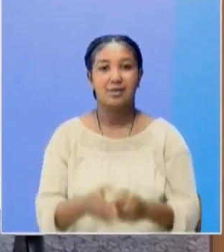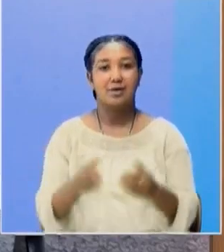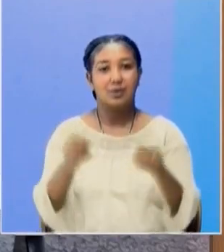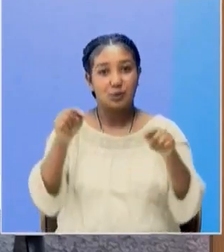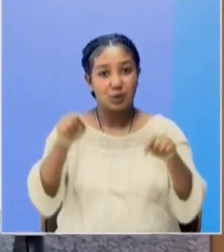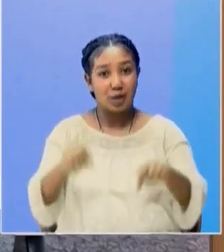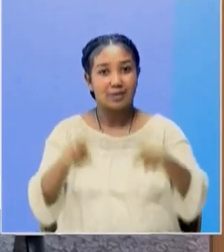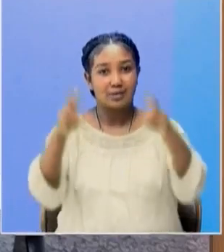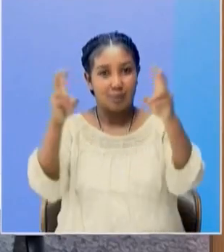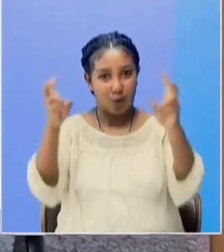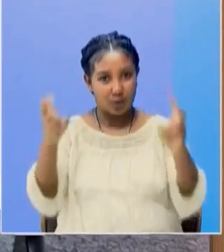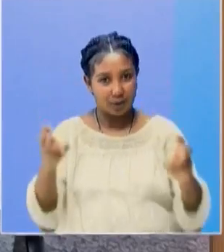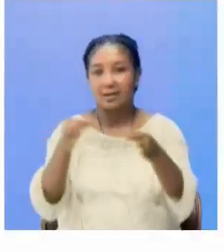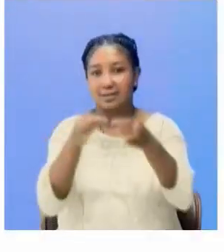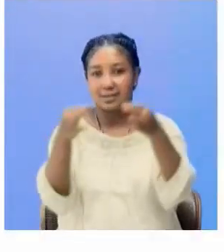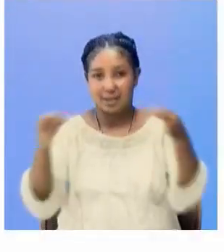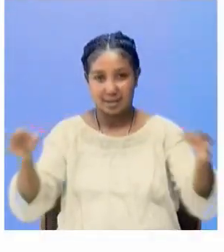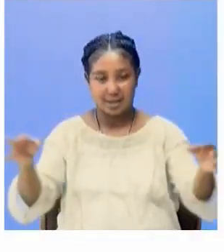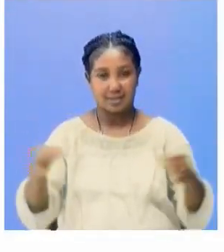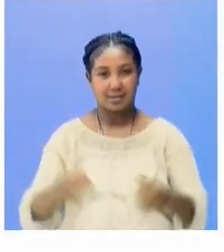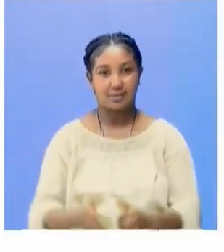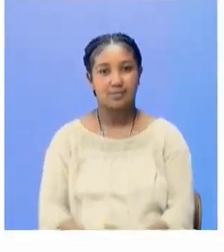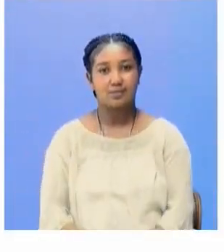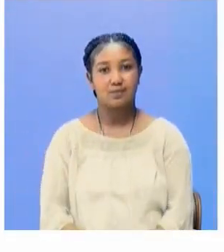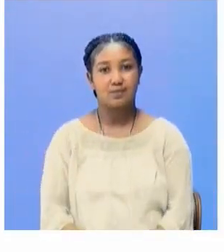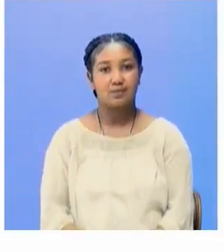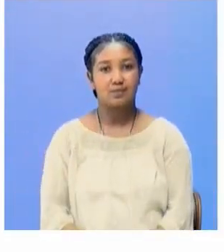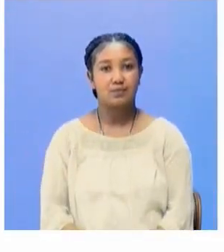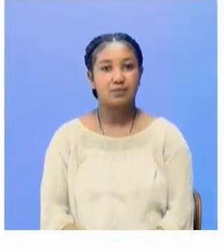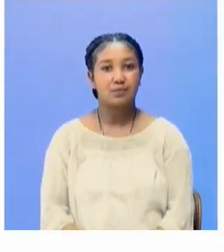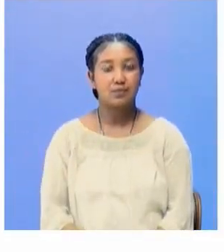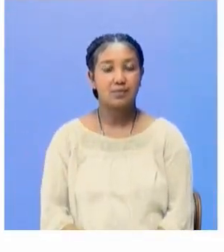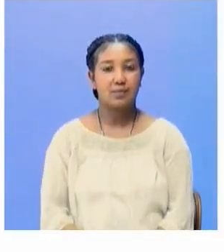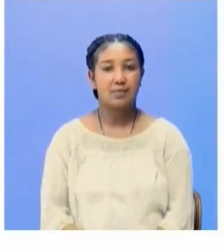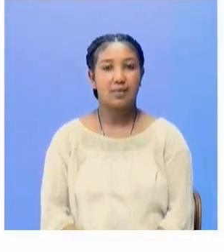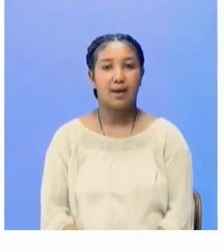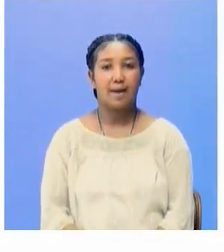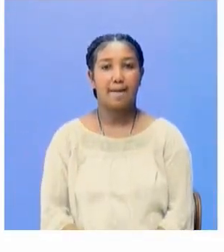today's topic is just about writing sentence.